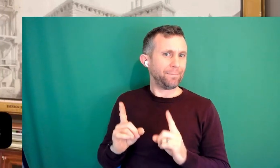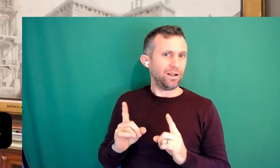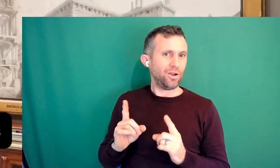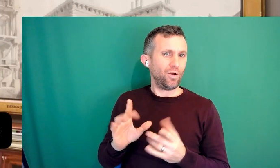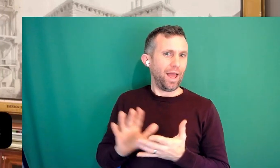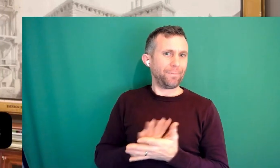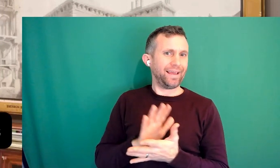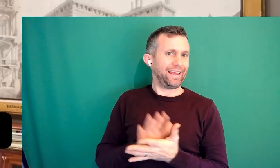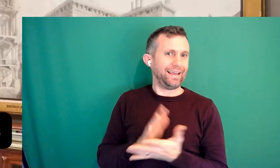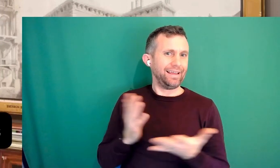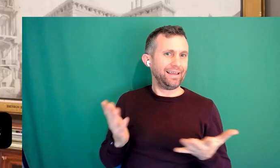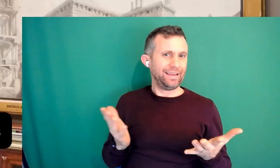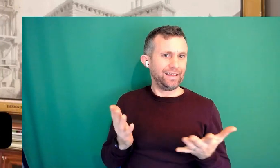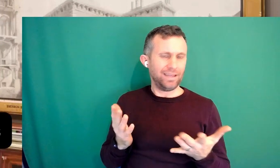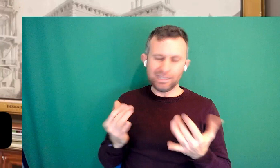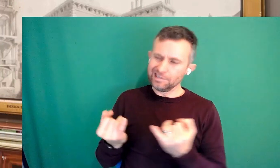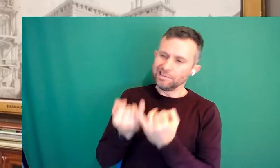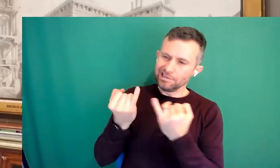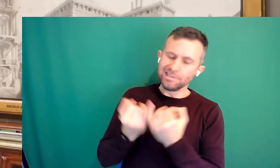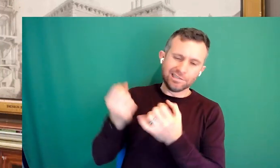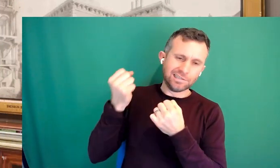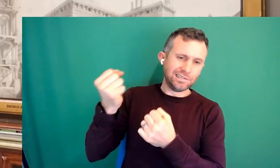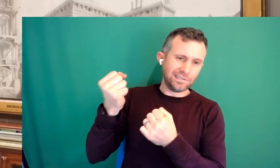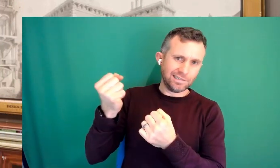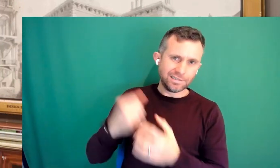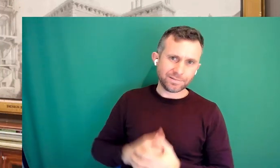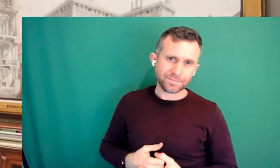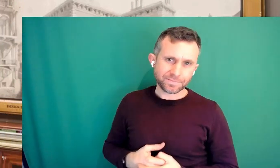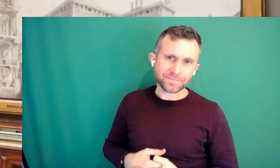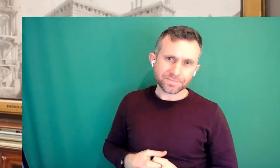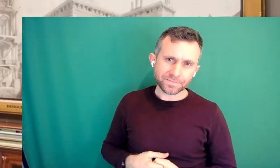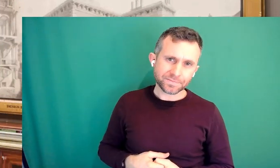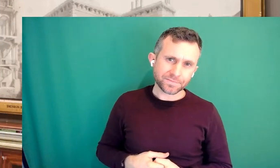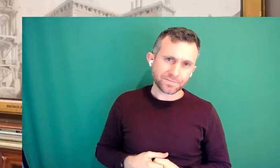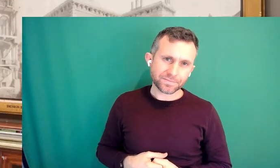new paintings and spaces.